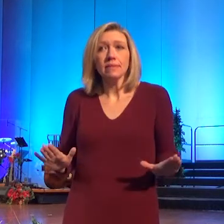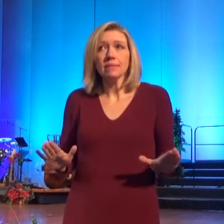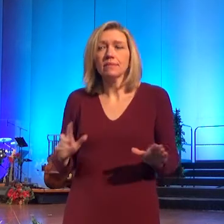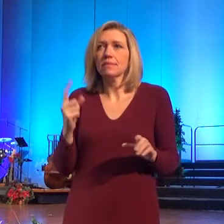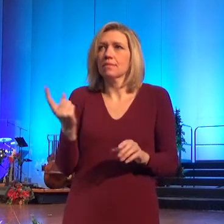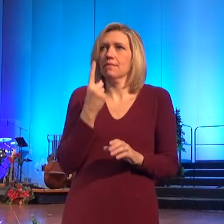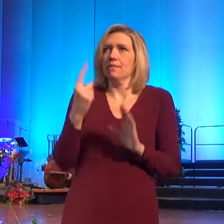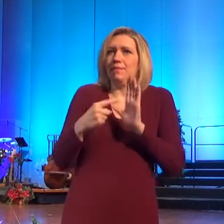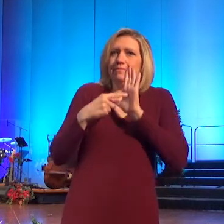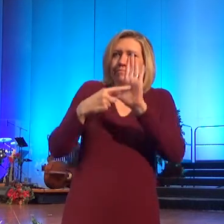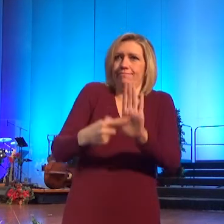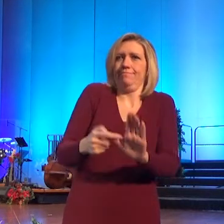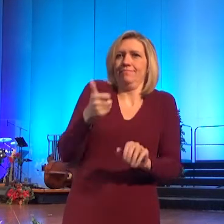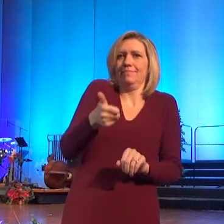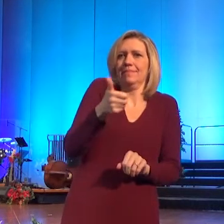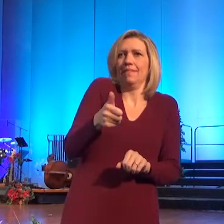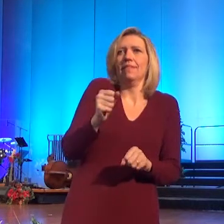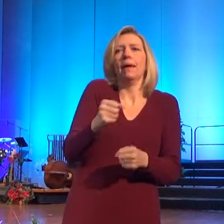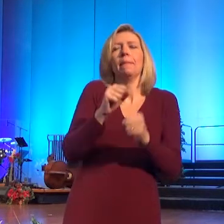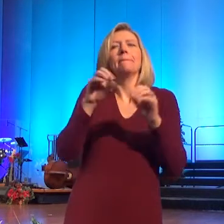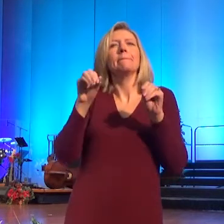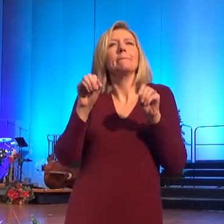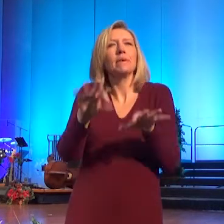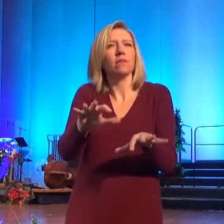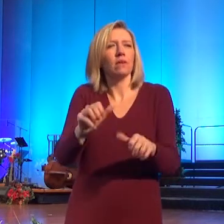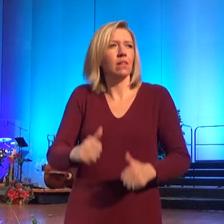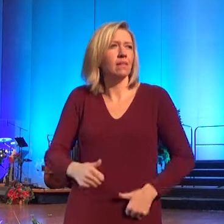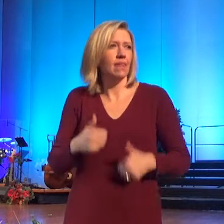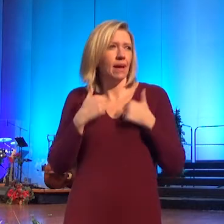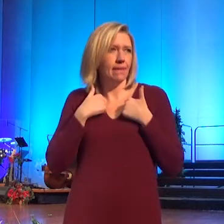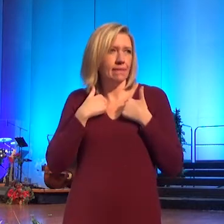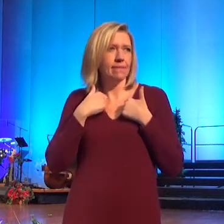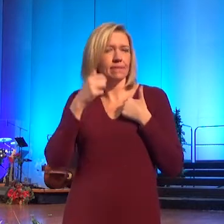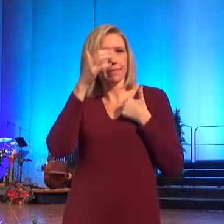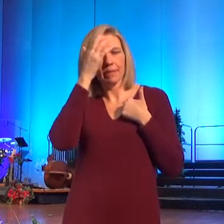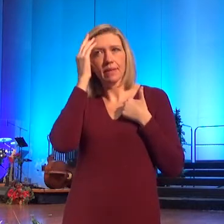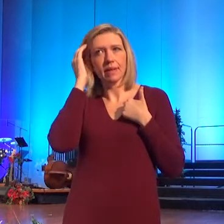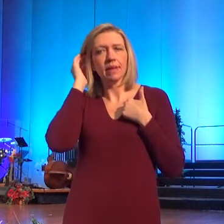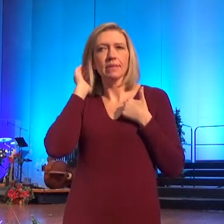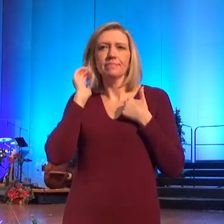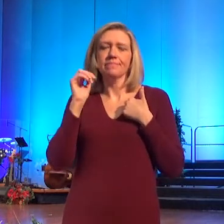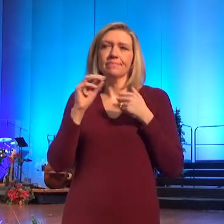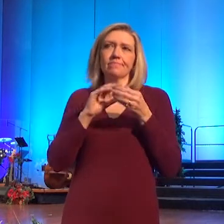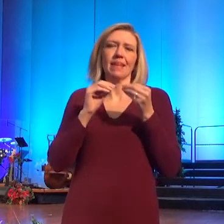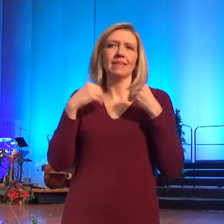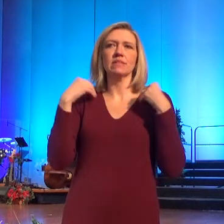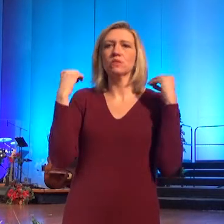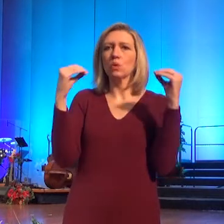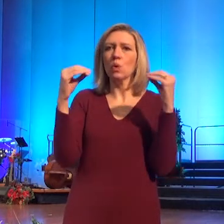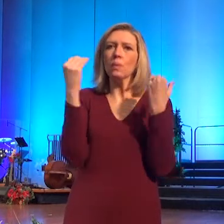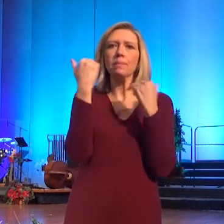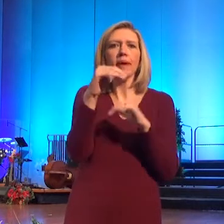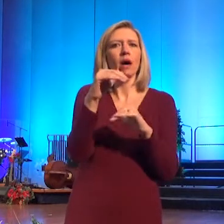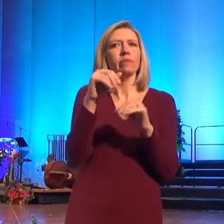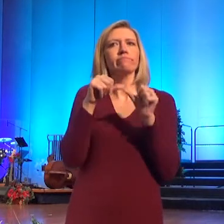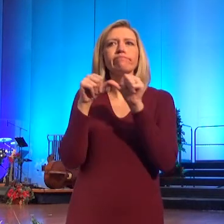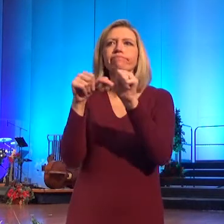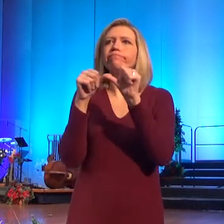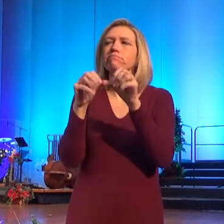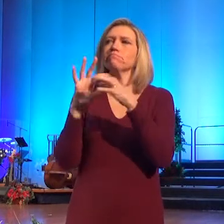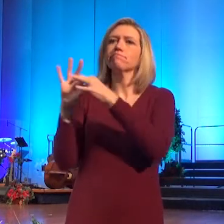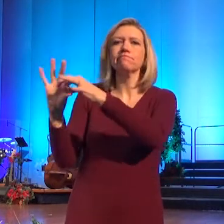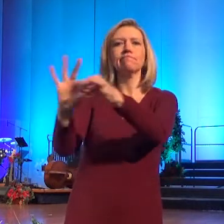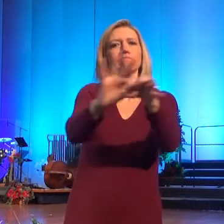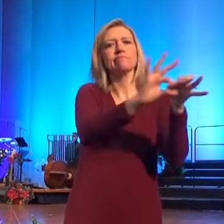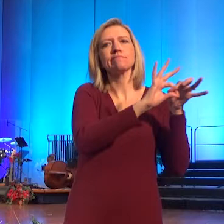ever expressing itself indeed as that miracle of life that tells us of that unbounded continuity that binds us all together in